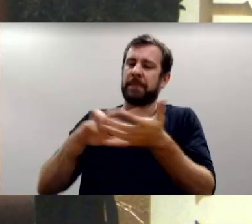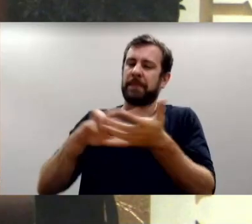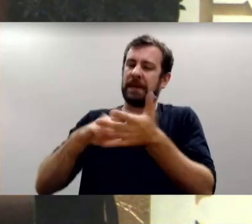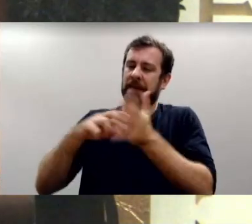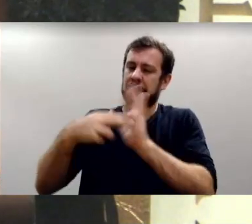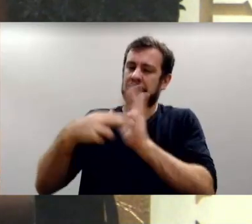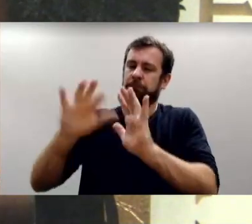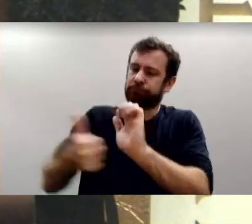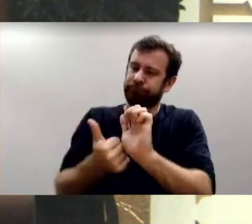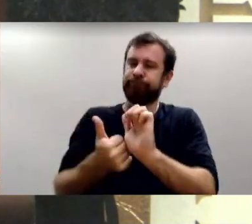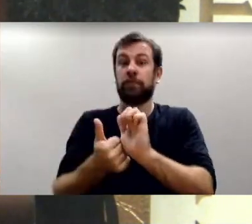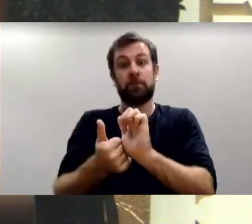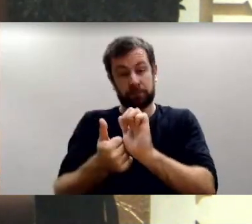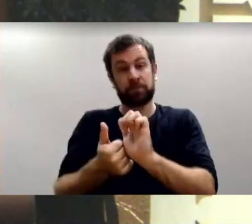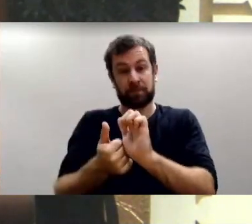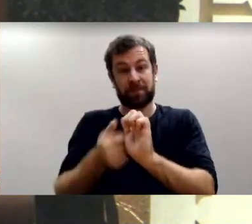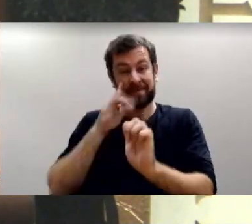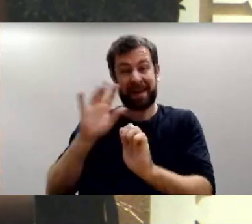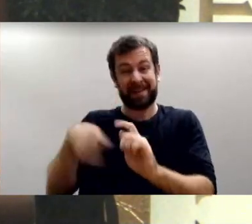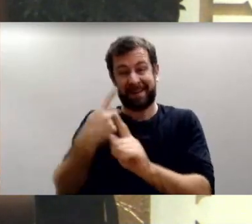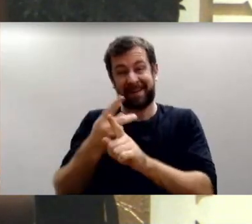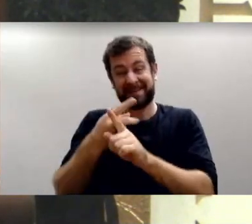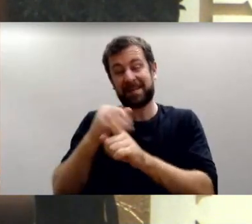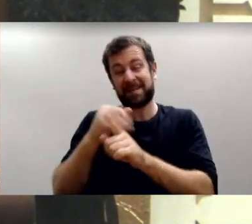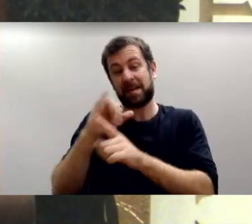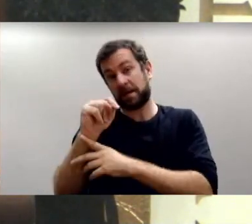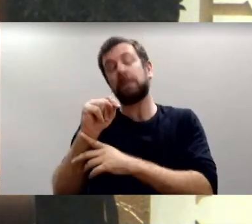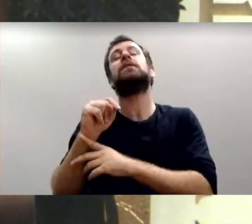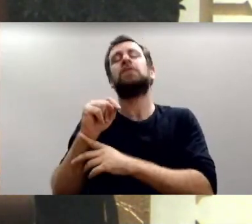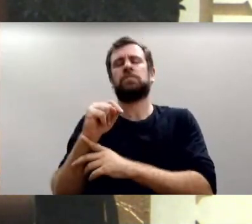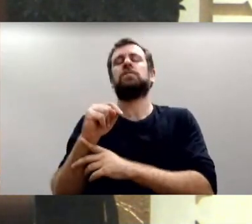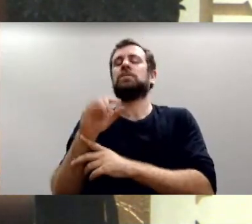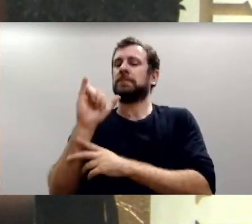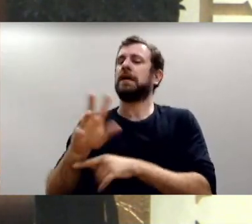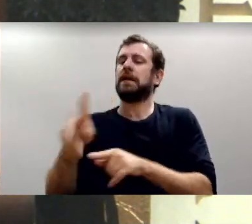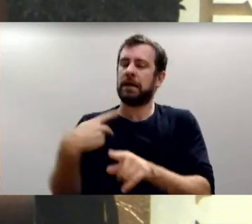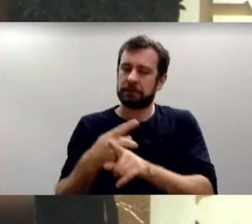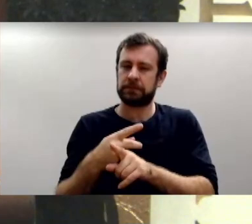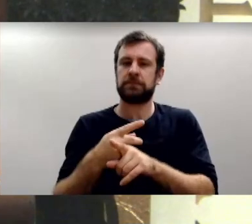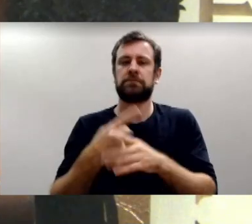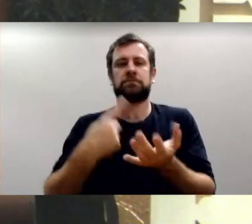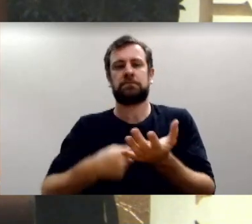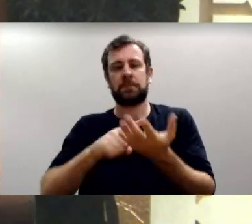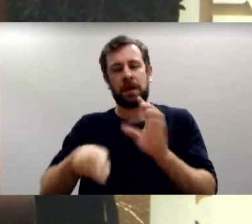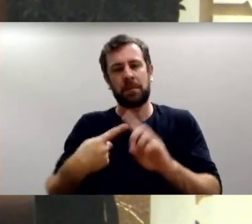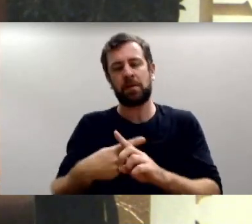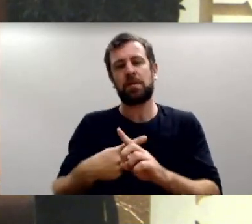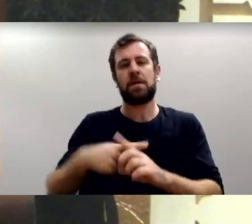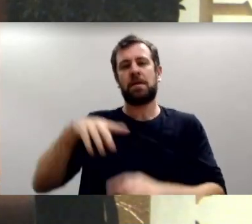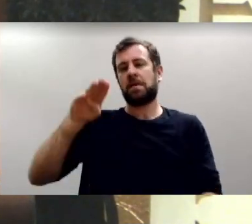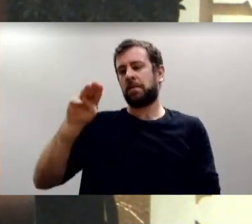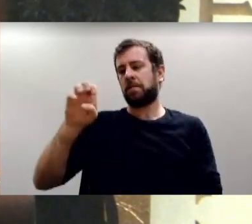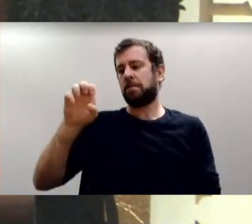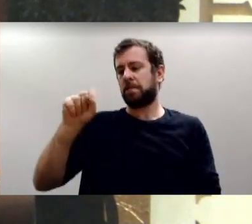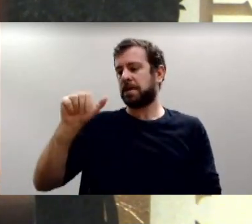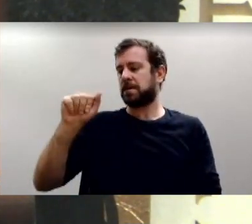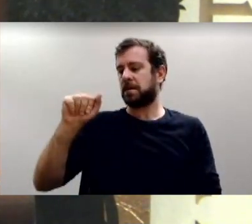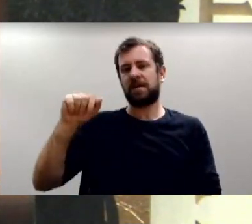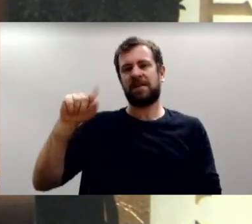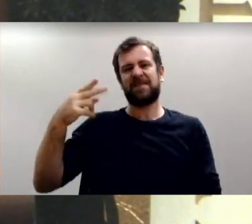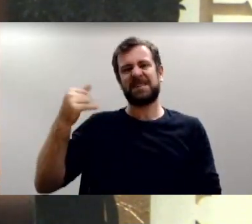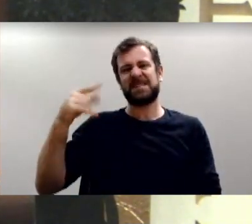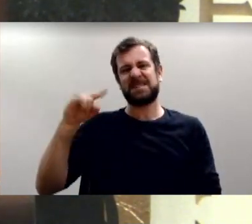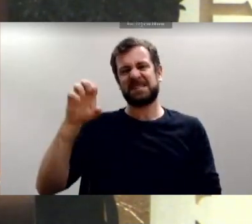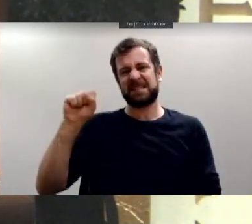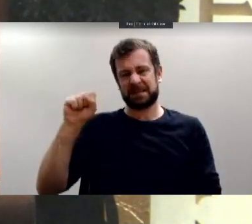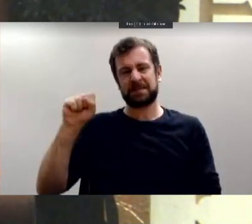comes to ayat al-mutashabihat, these are the ayat which deals with metaphysics, with aqidah.